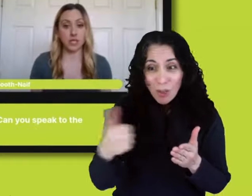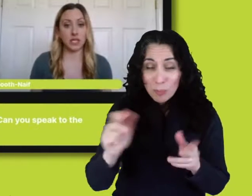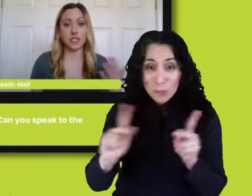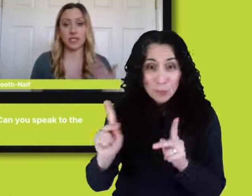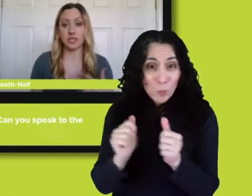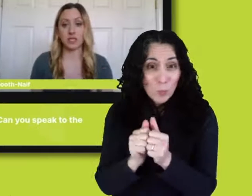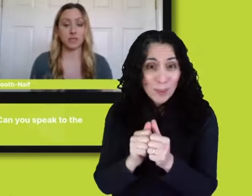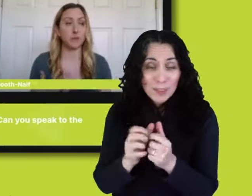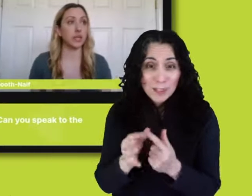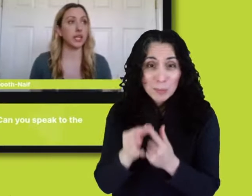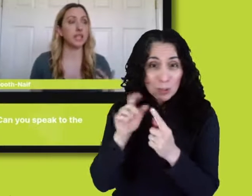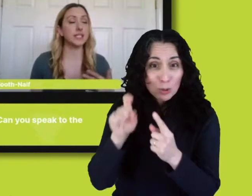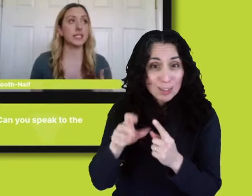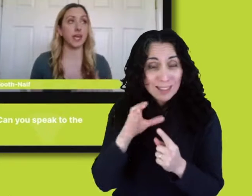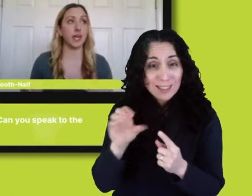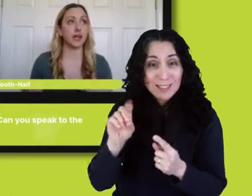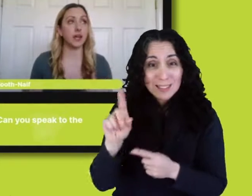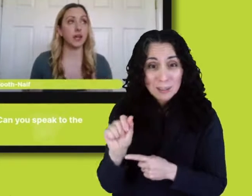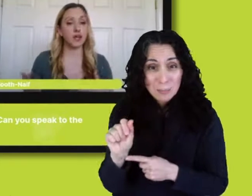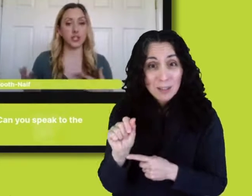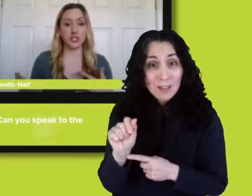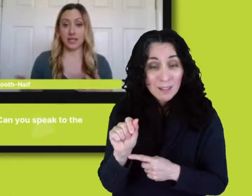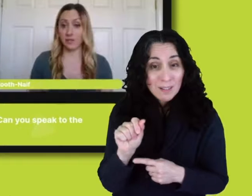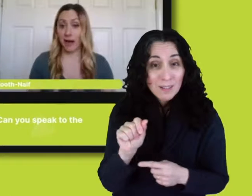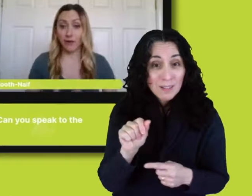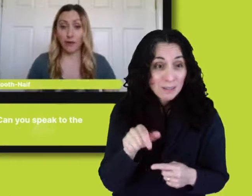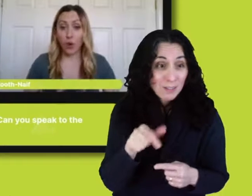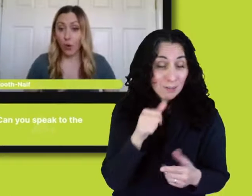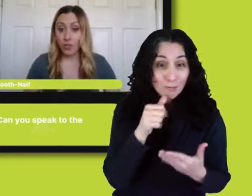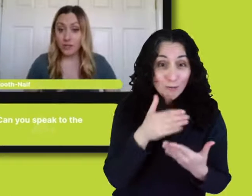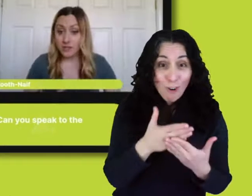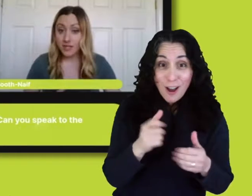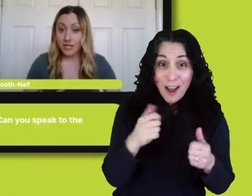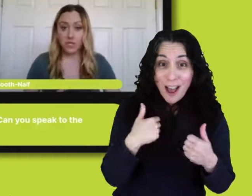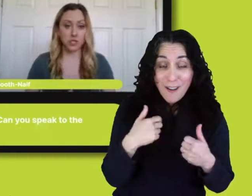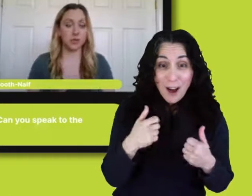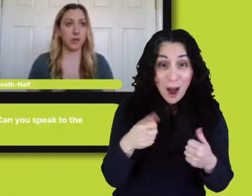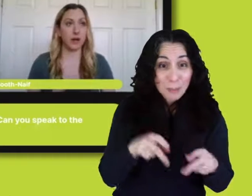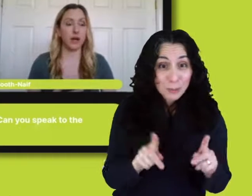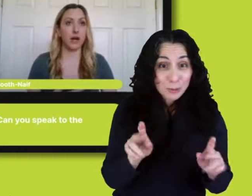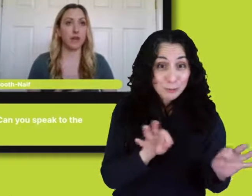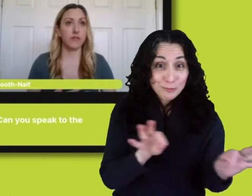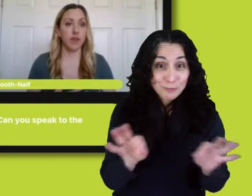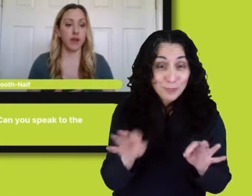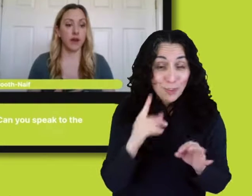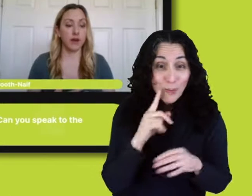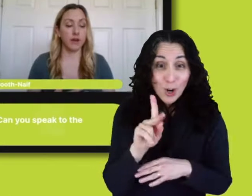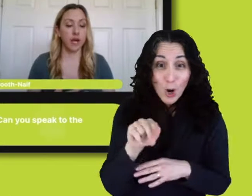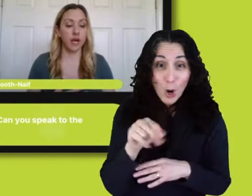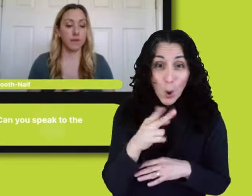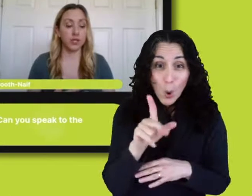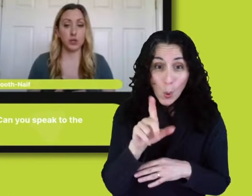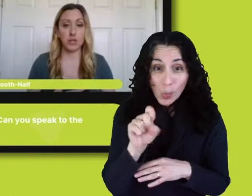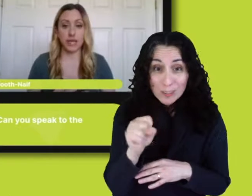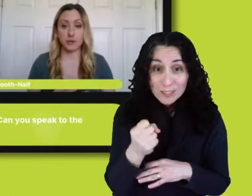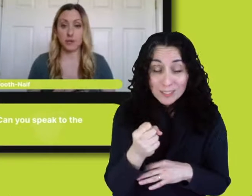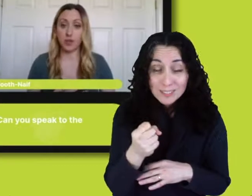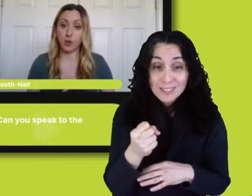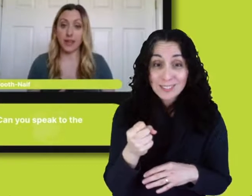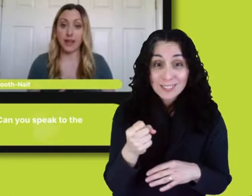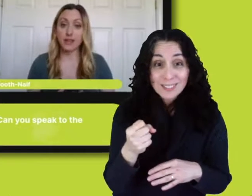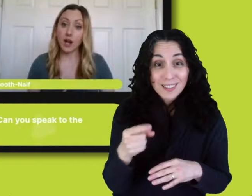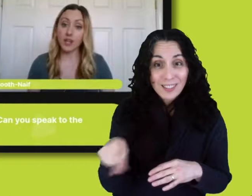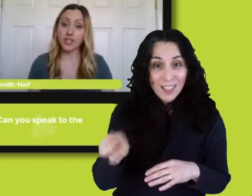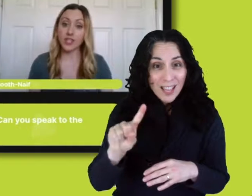with special needs and disabilities. And she's got to model for Kohl's. She was a part of their new